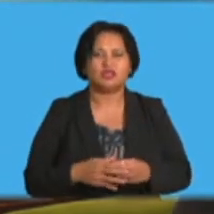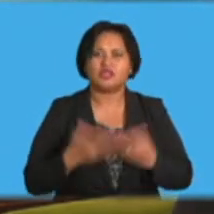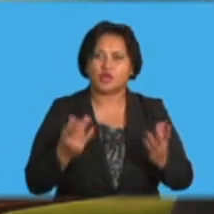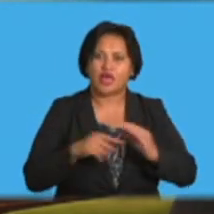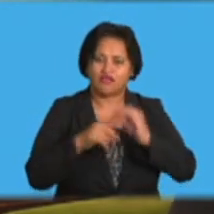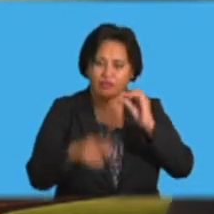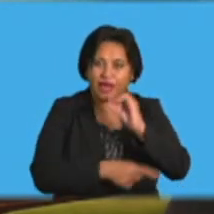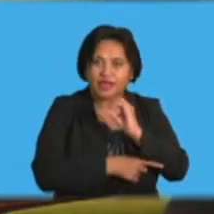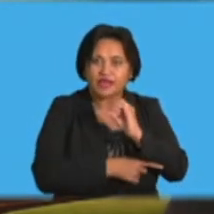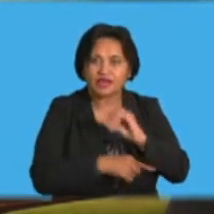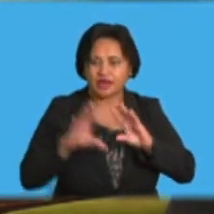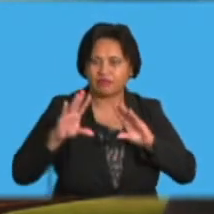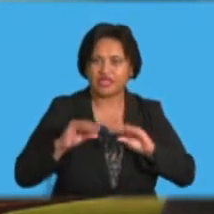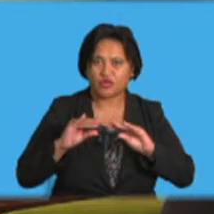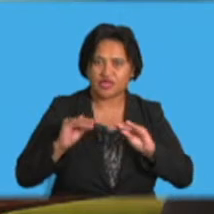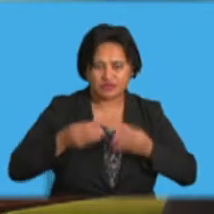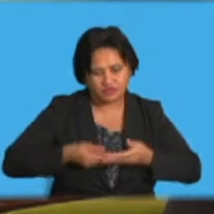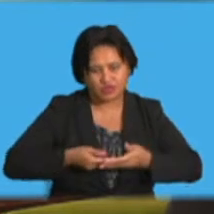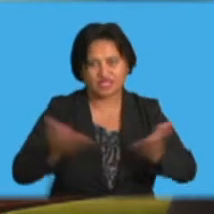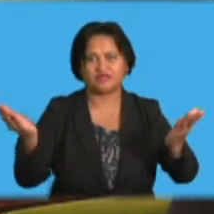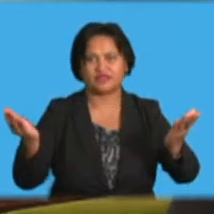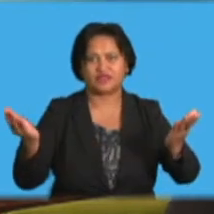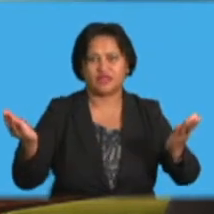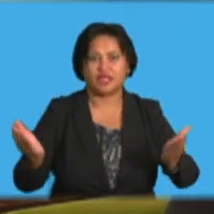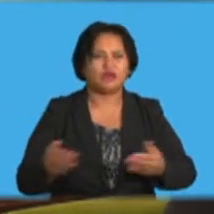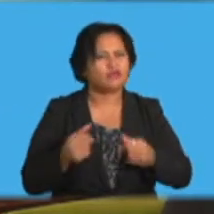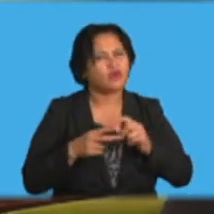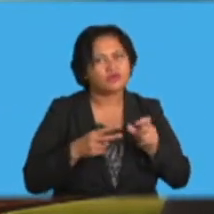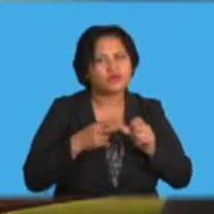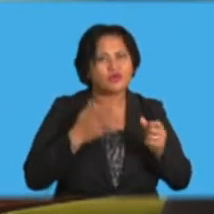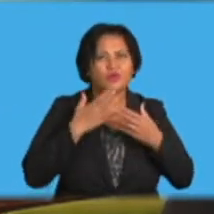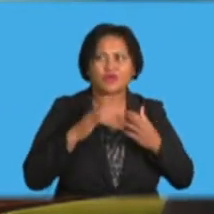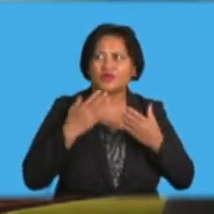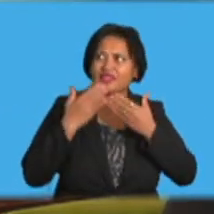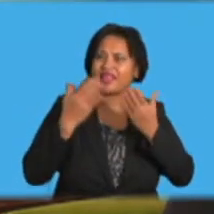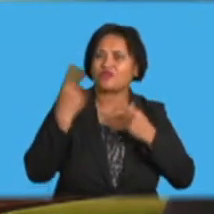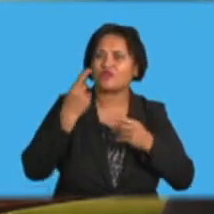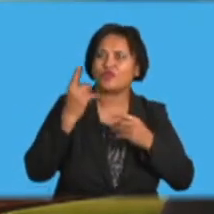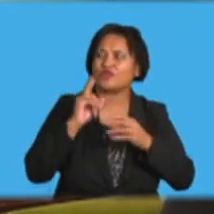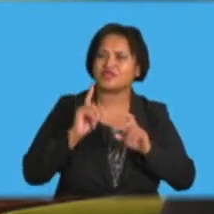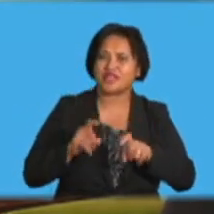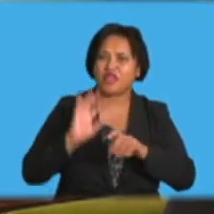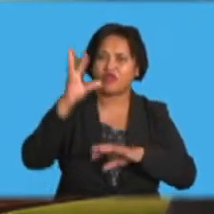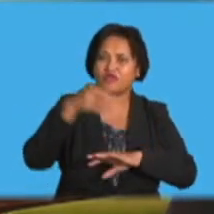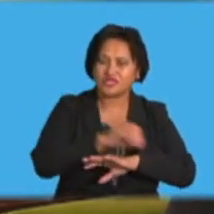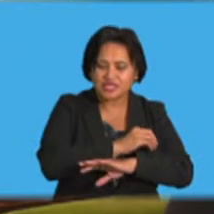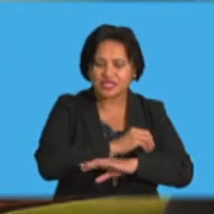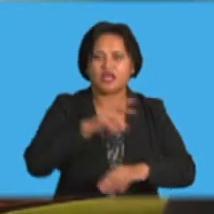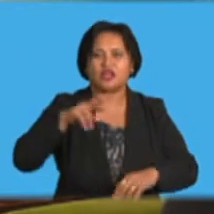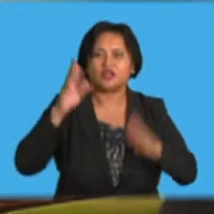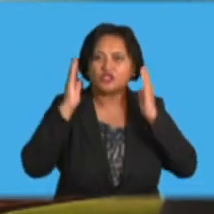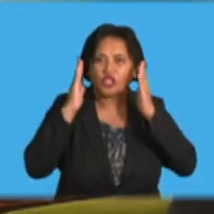and mattresses, etc., Madam Speaker. We'd also like to thank Fijians, including those residing abroad, business houses, religious bodies,